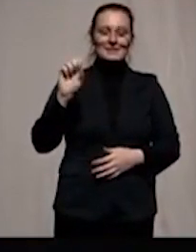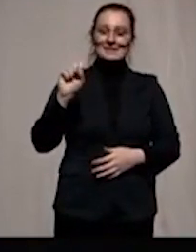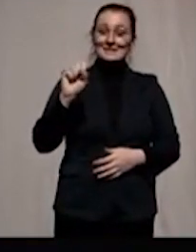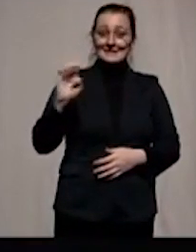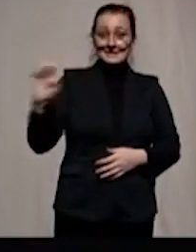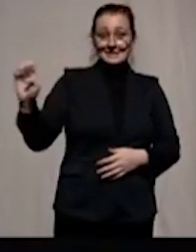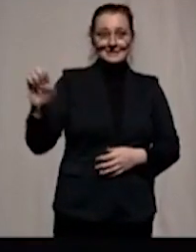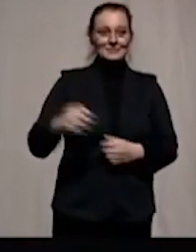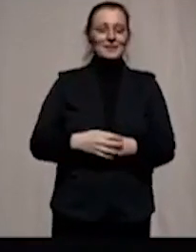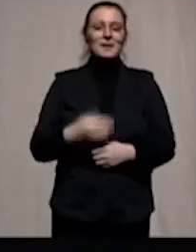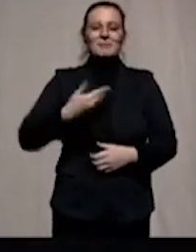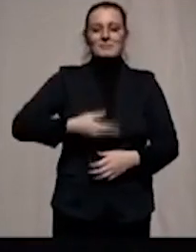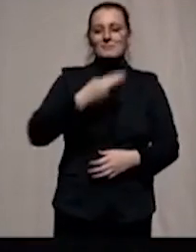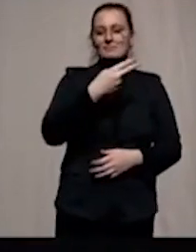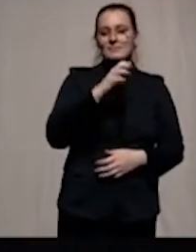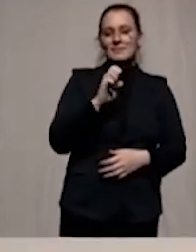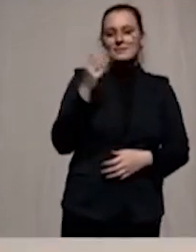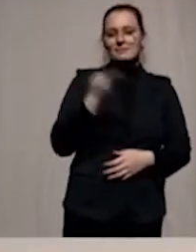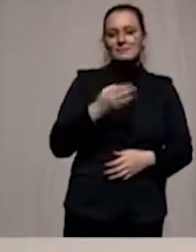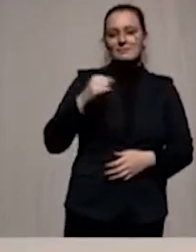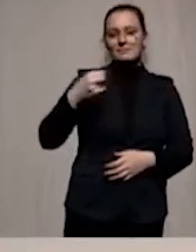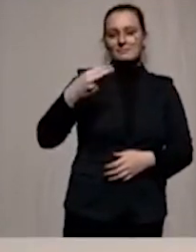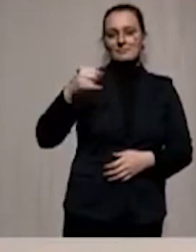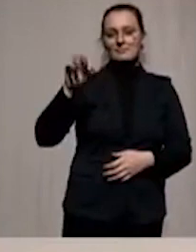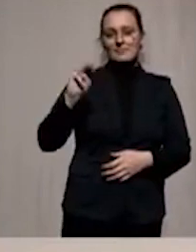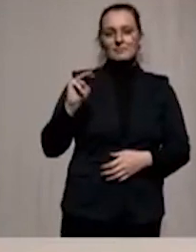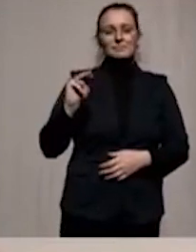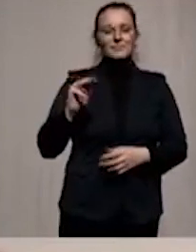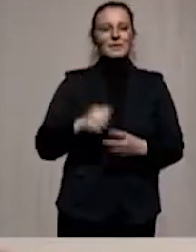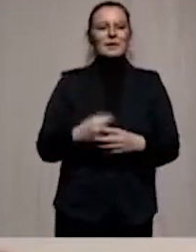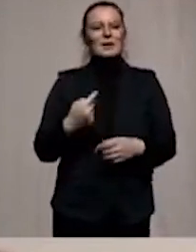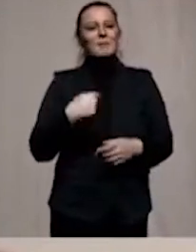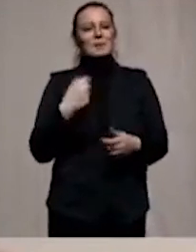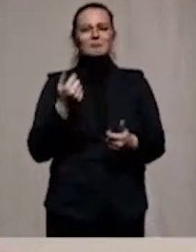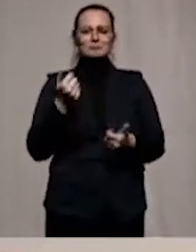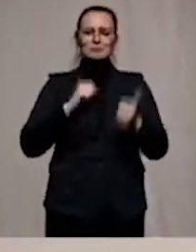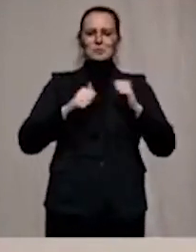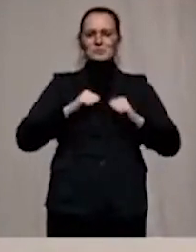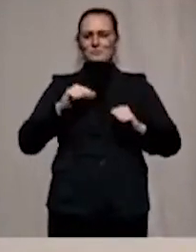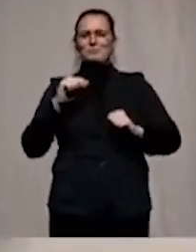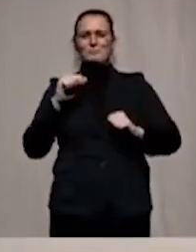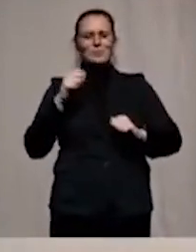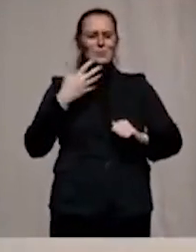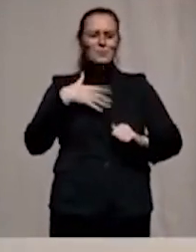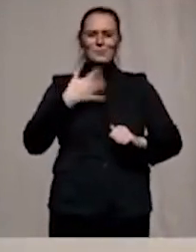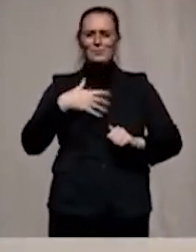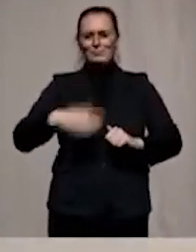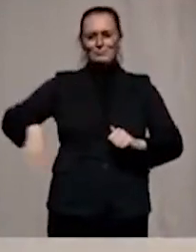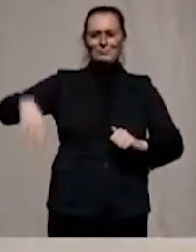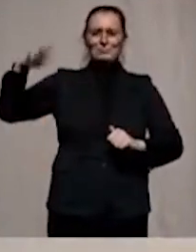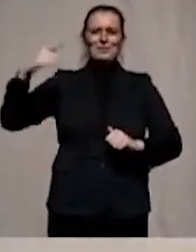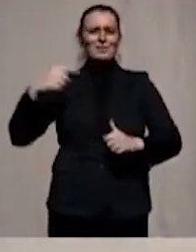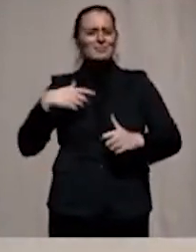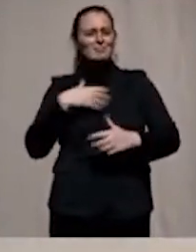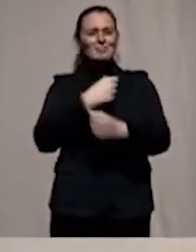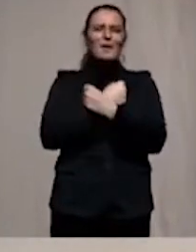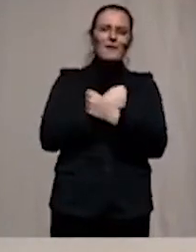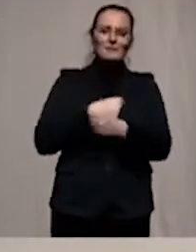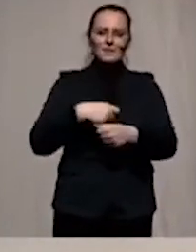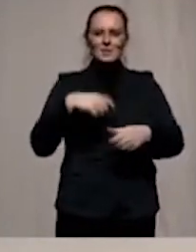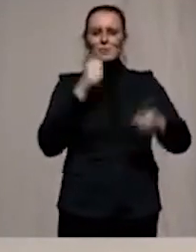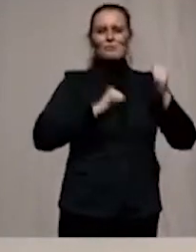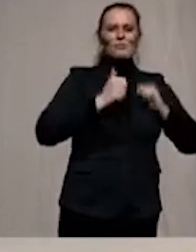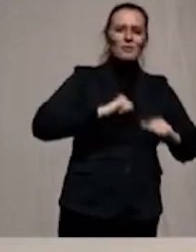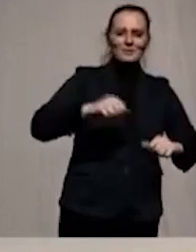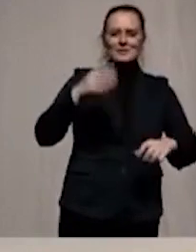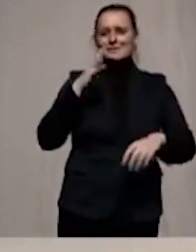I use he, him pronouns, and I'm some kind of musical theater kid. I really like performing and like singing and like acting and that kind of stuff. Dance